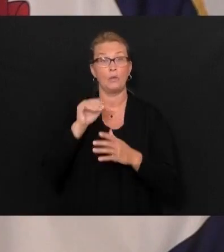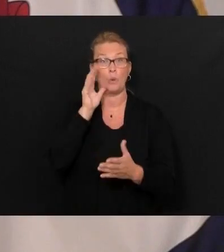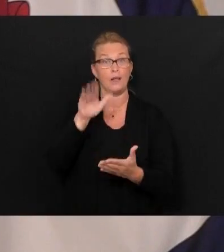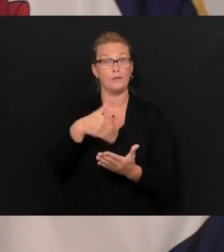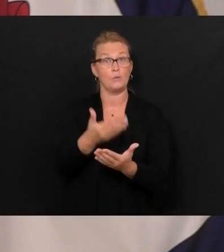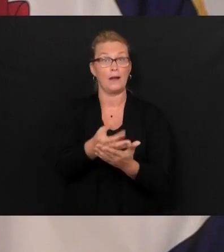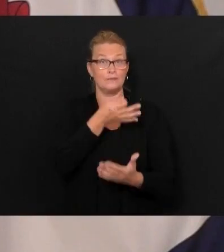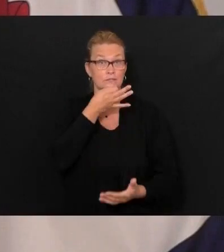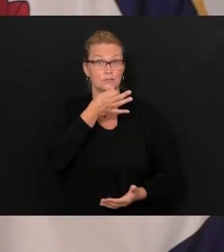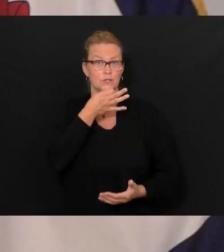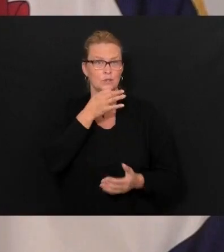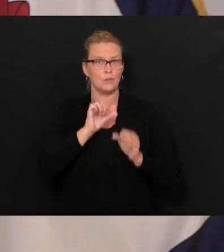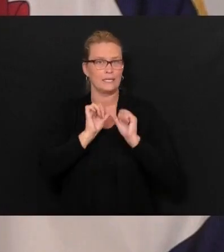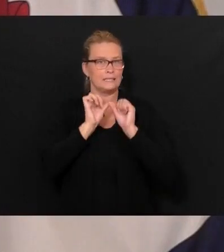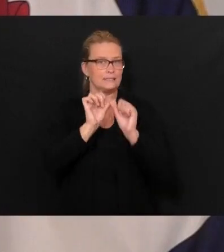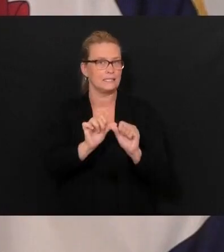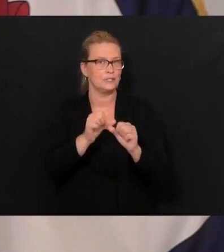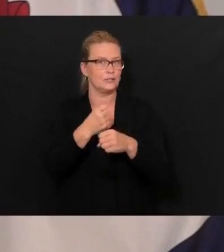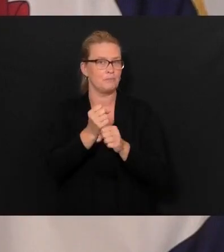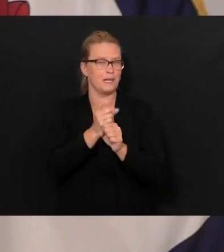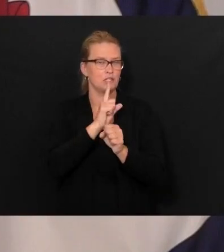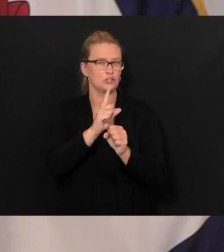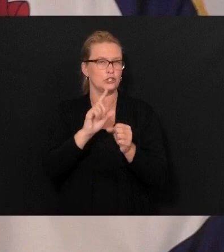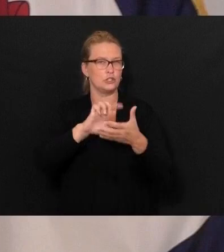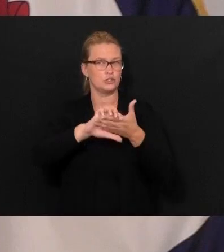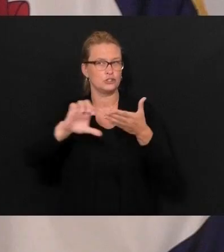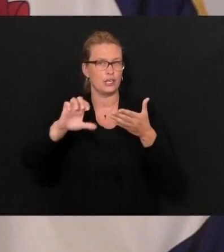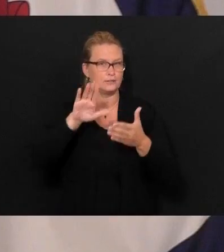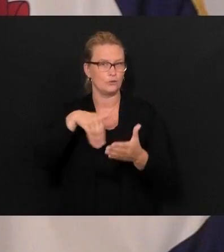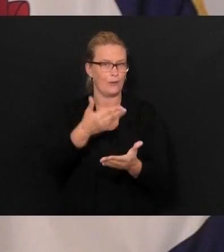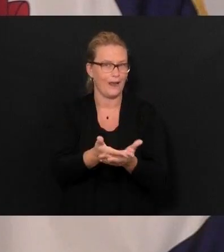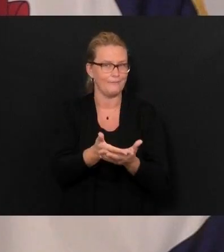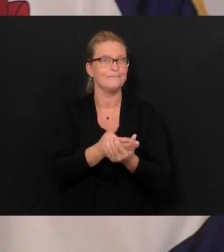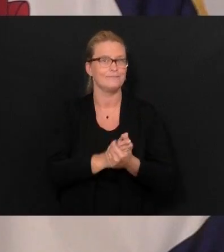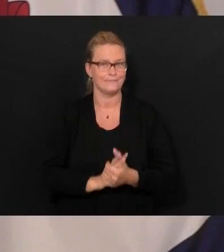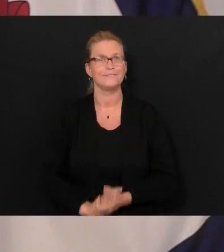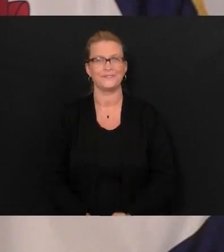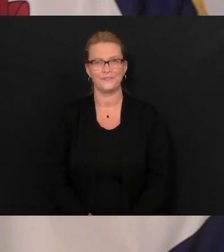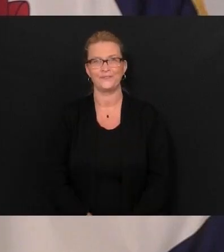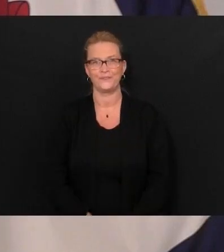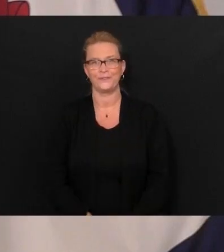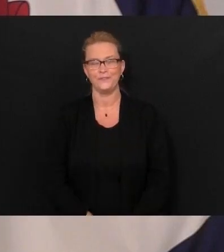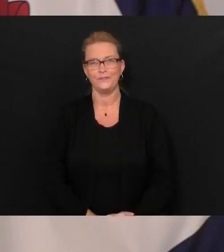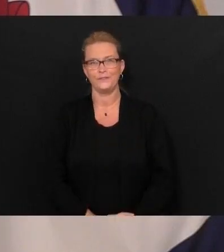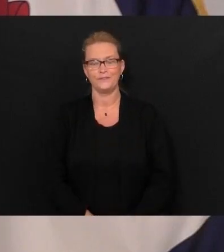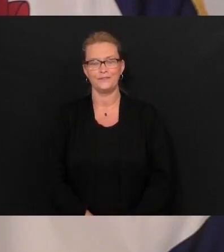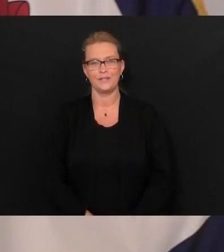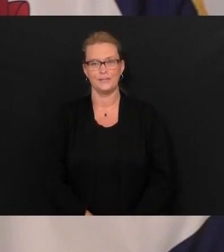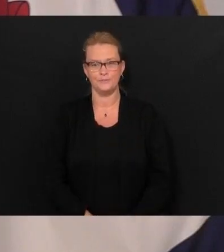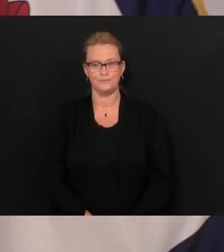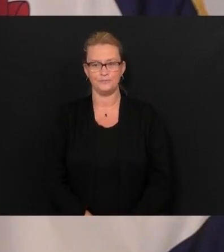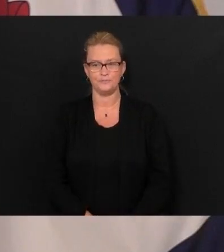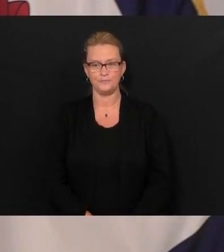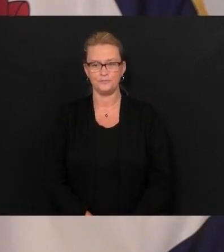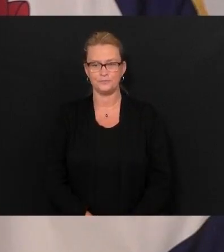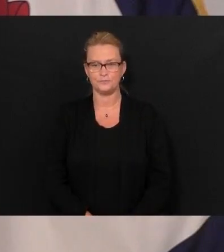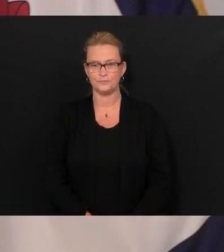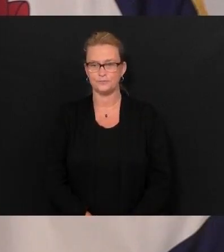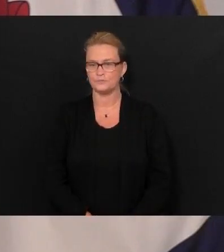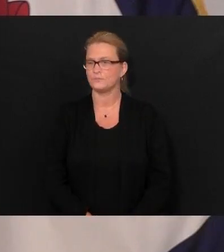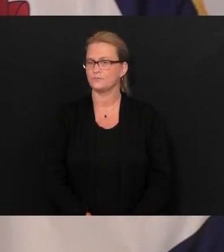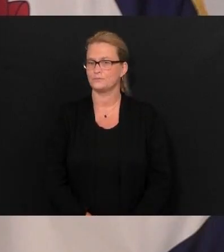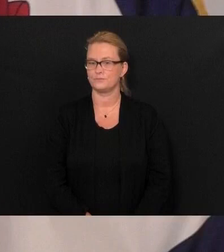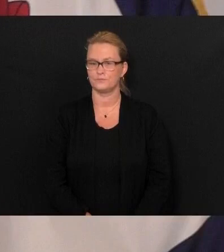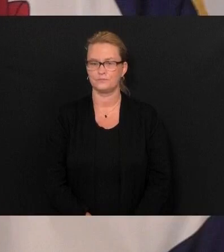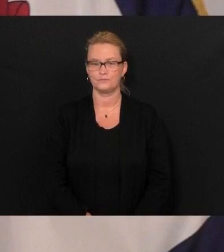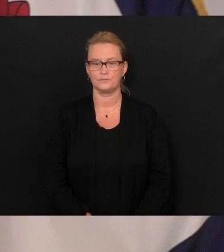continue to make sure that everybody gets their checks and make sure that all works. And I guess the last of my last is couldn't be happier